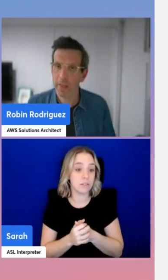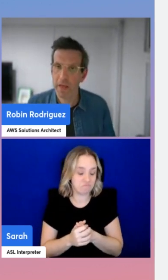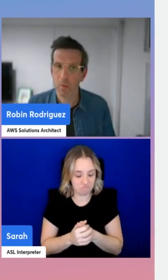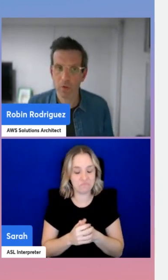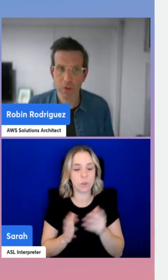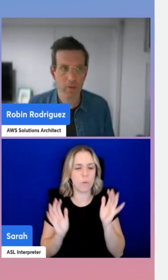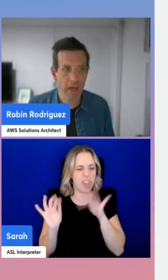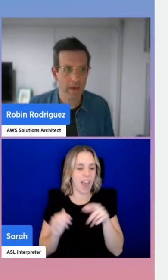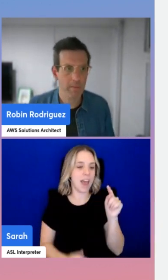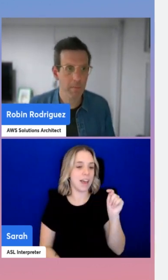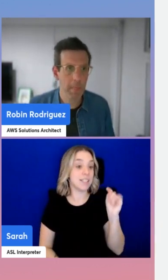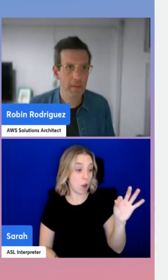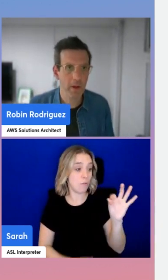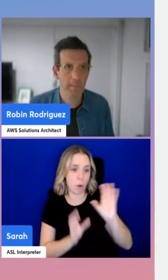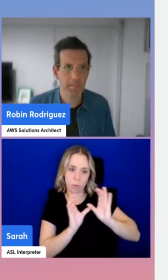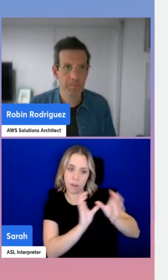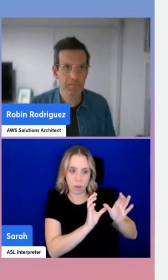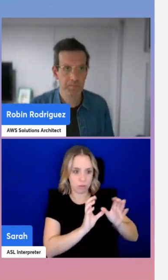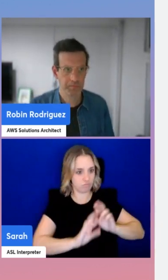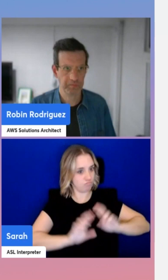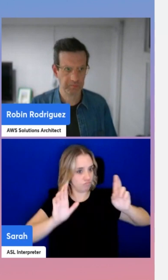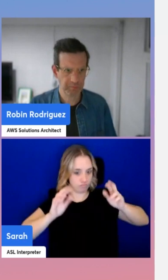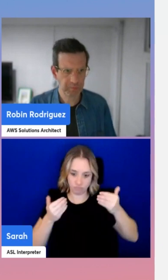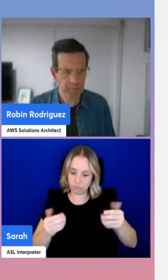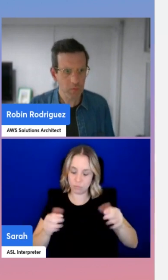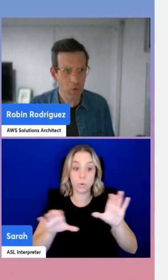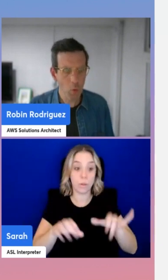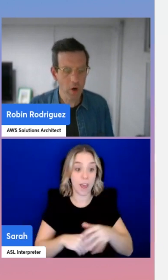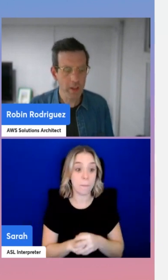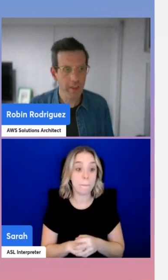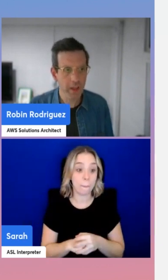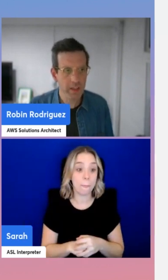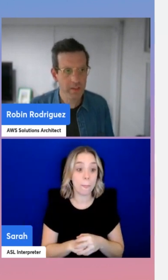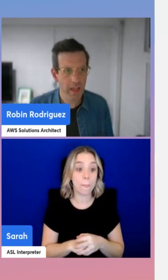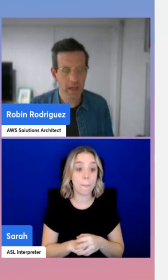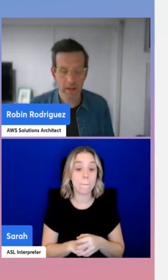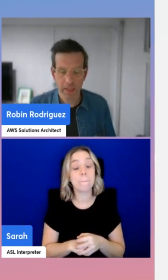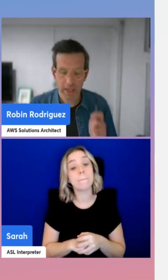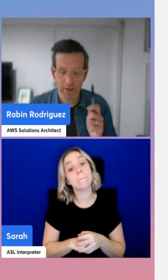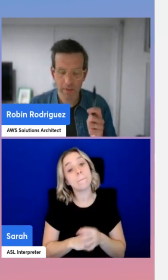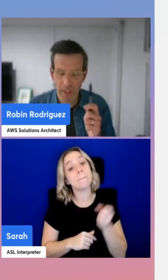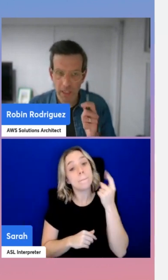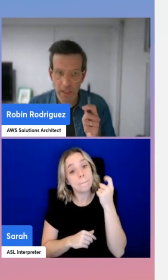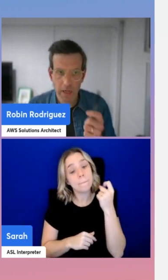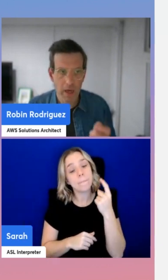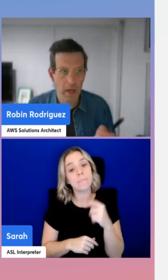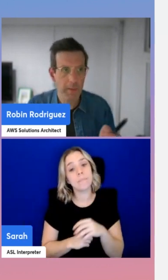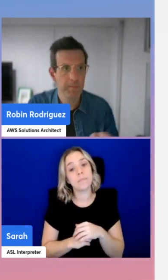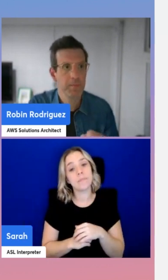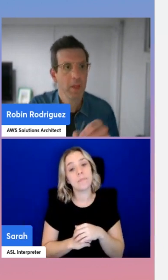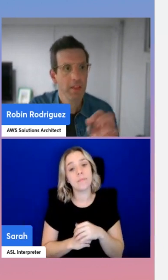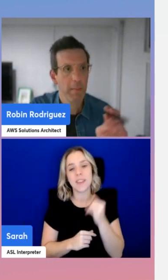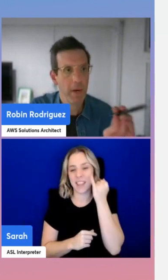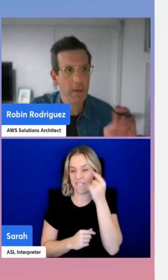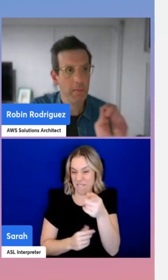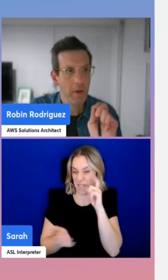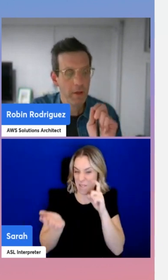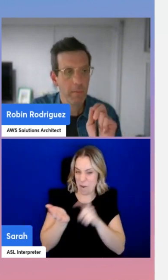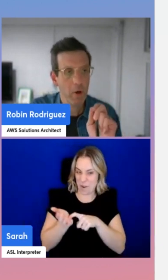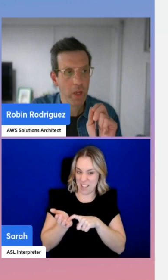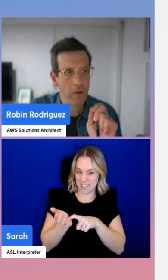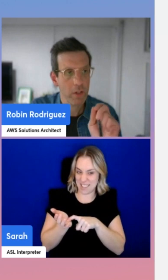here that will do that. Now, one of the things that, if you have a keen eye, that